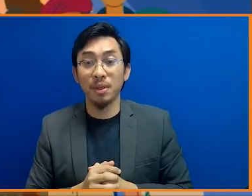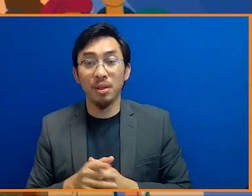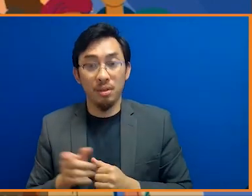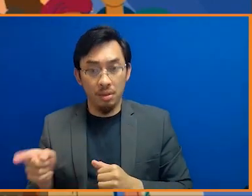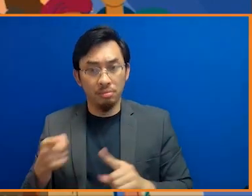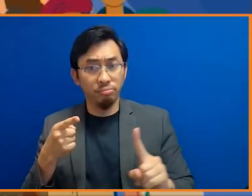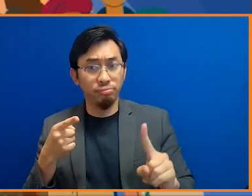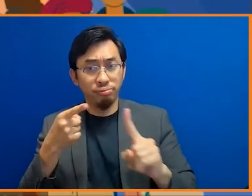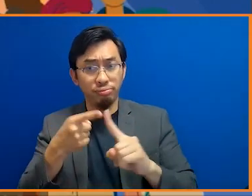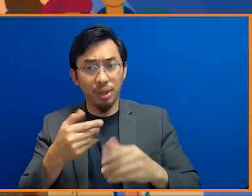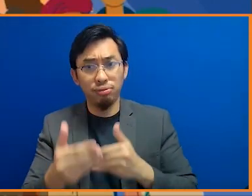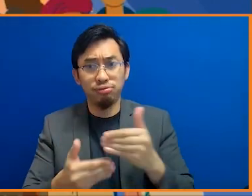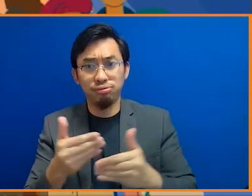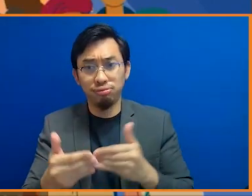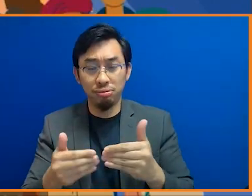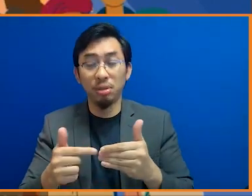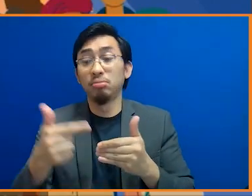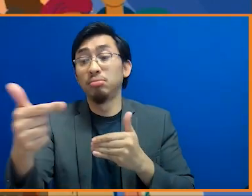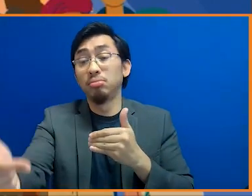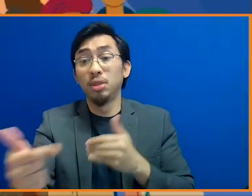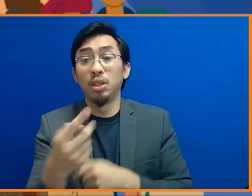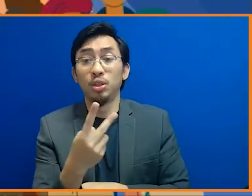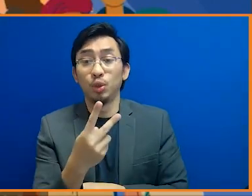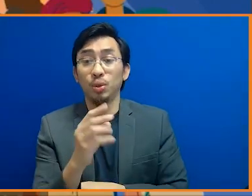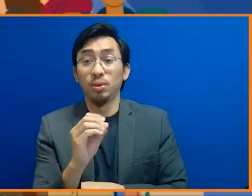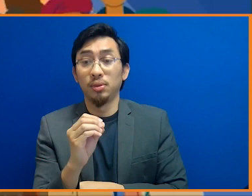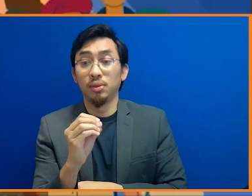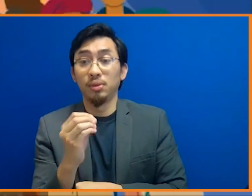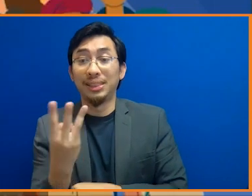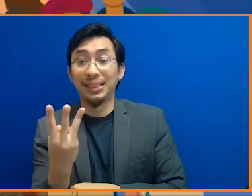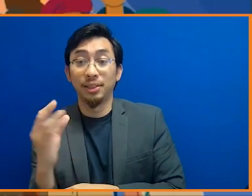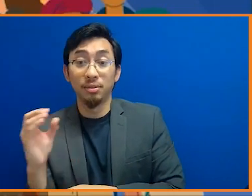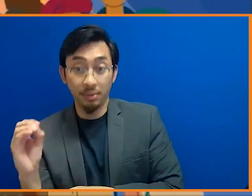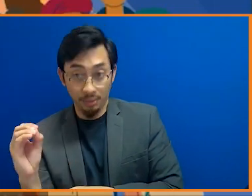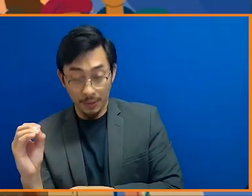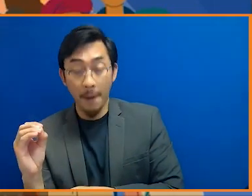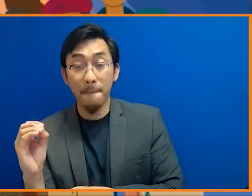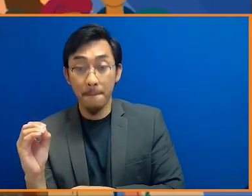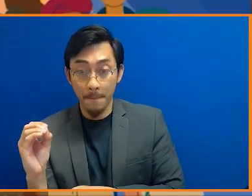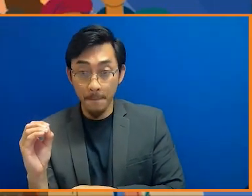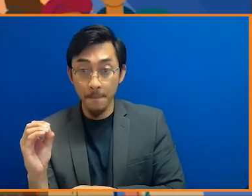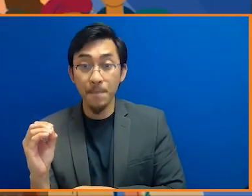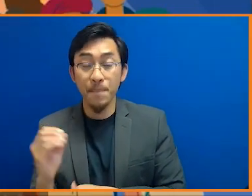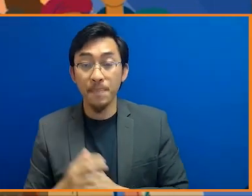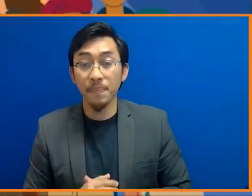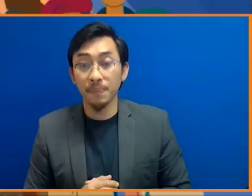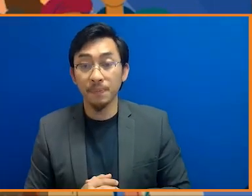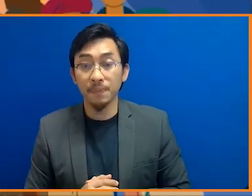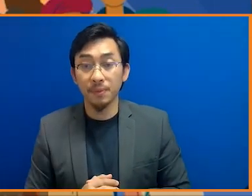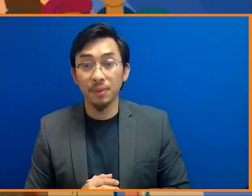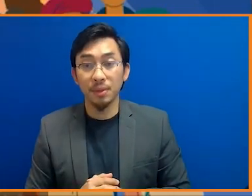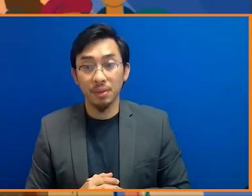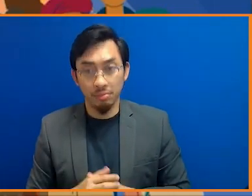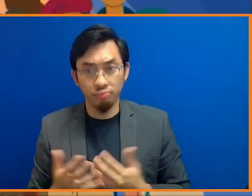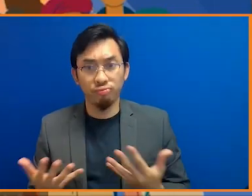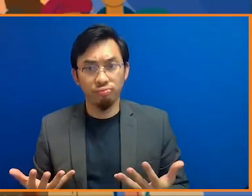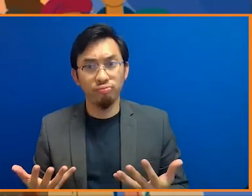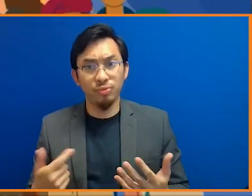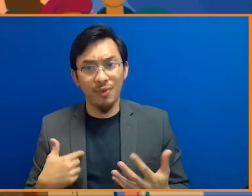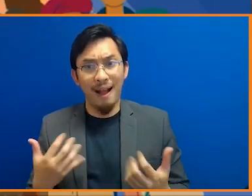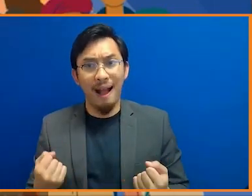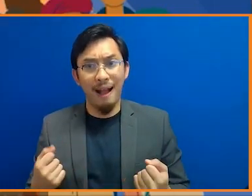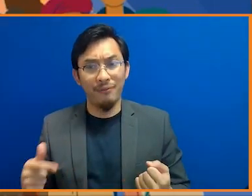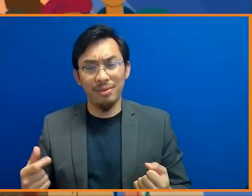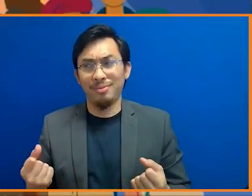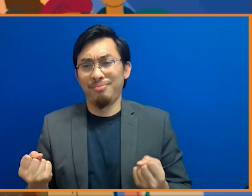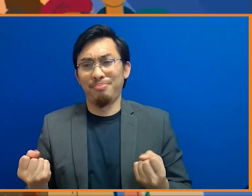disaster risk reduction that is aimed to be applied until to 2030. So we still